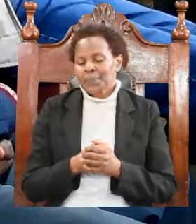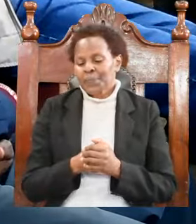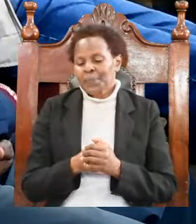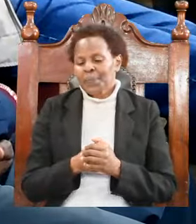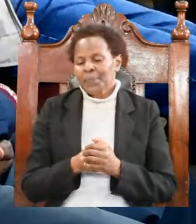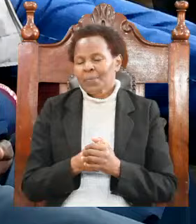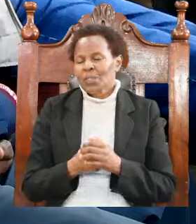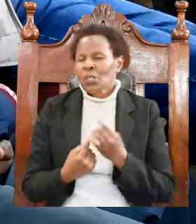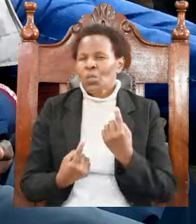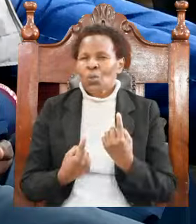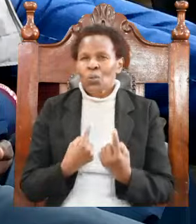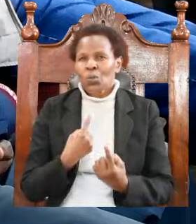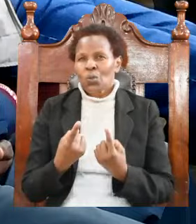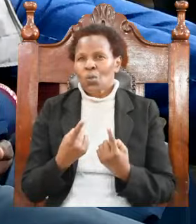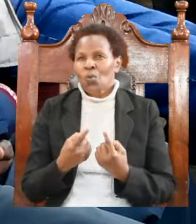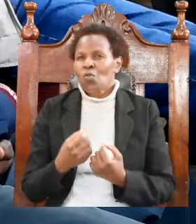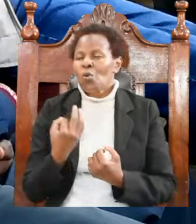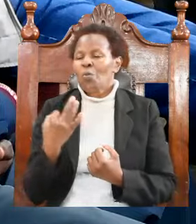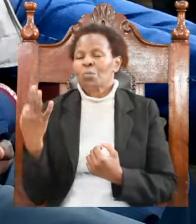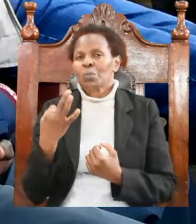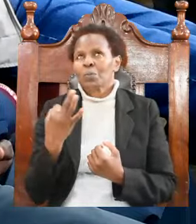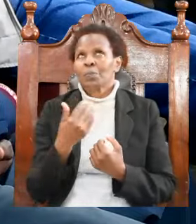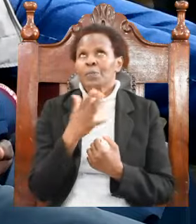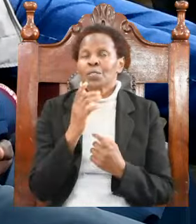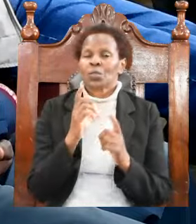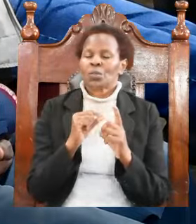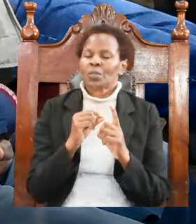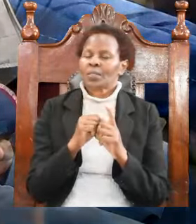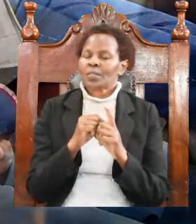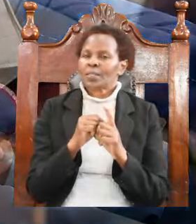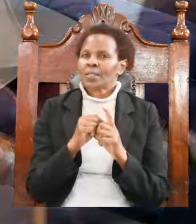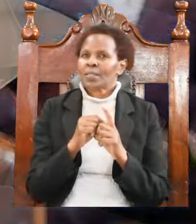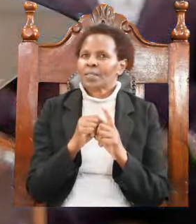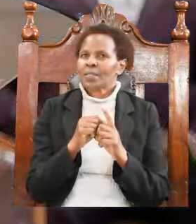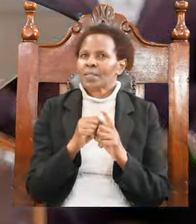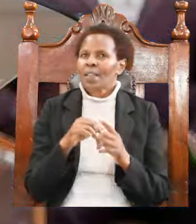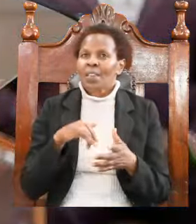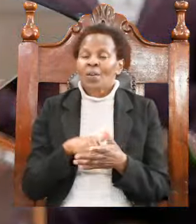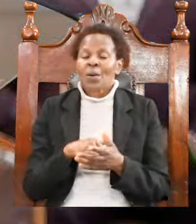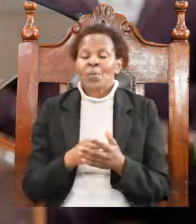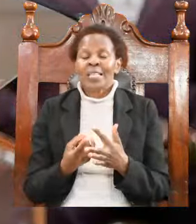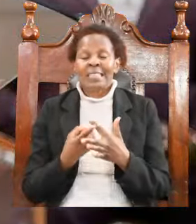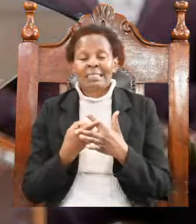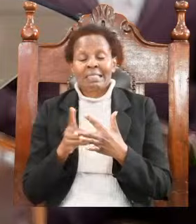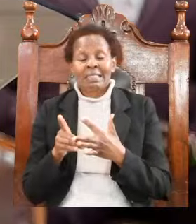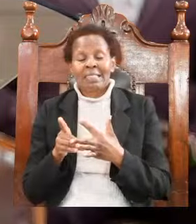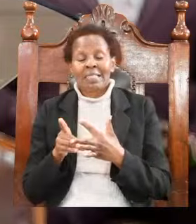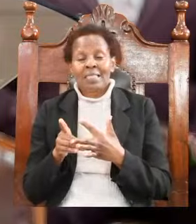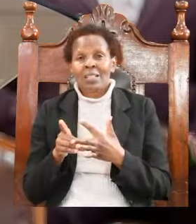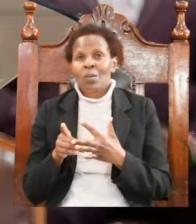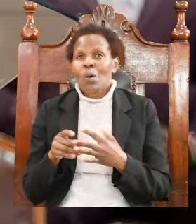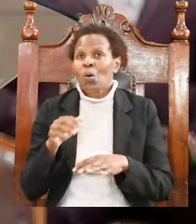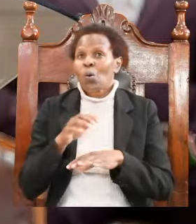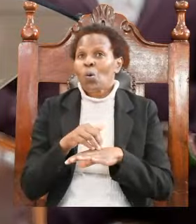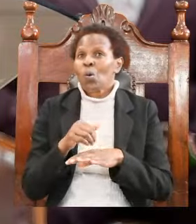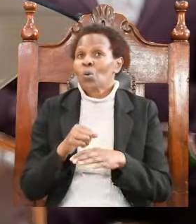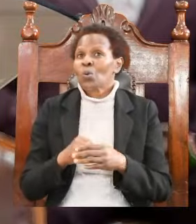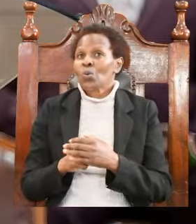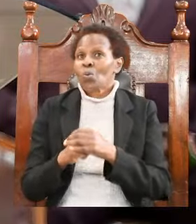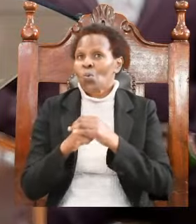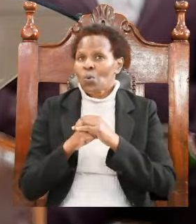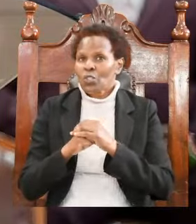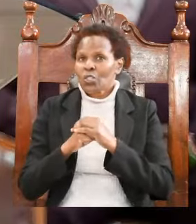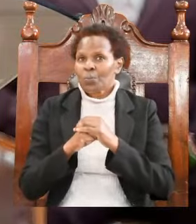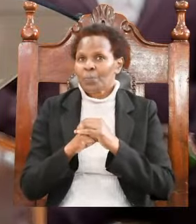it talks about preaching the word. That is where we begin our sermon